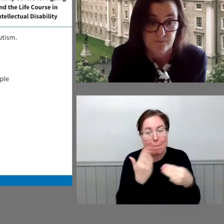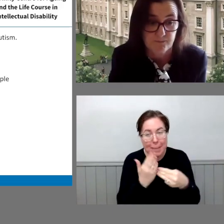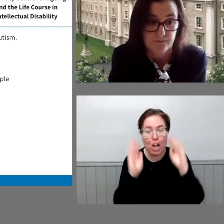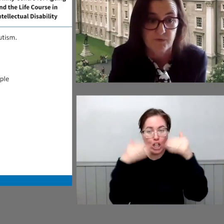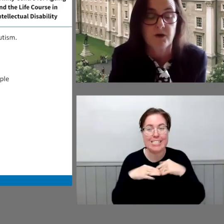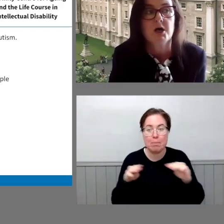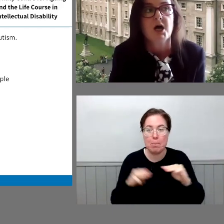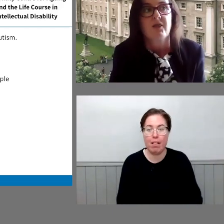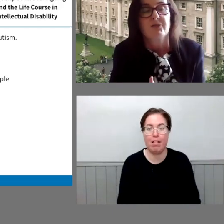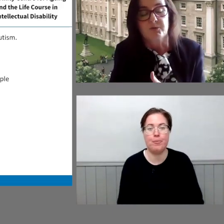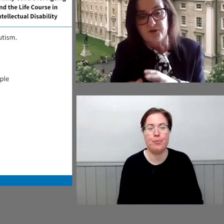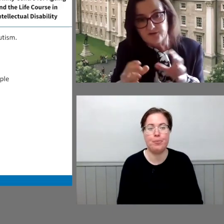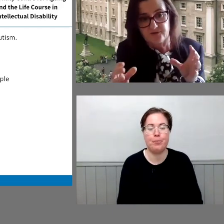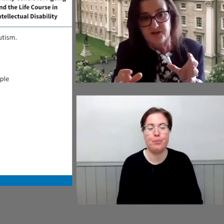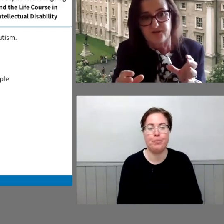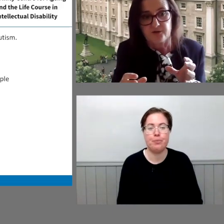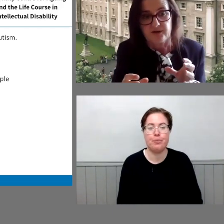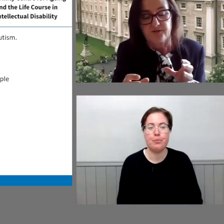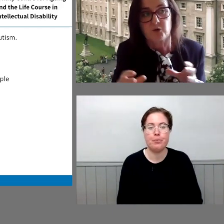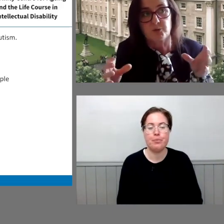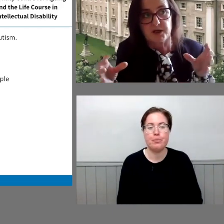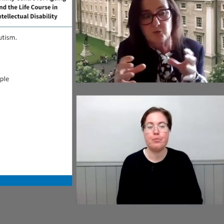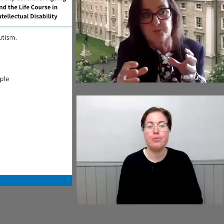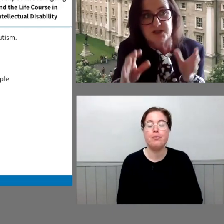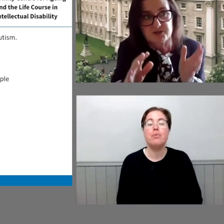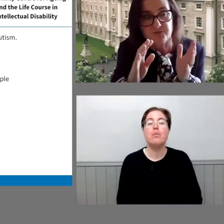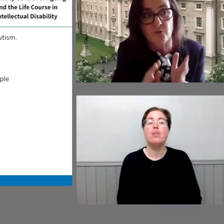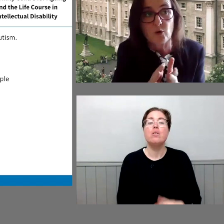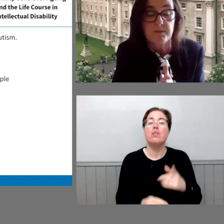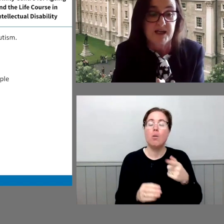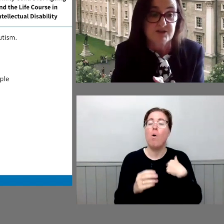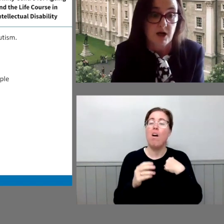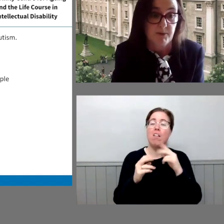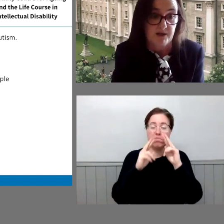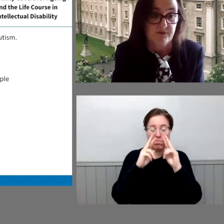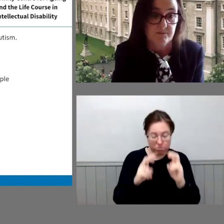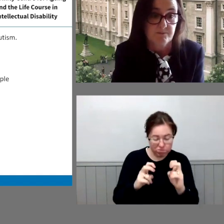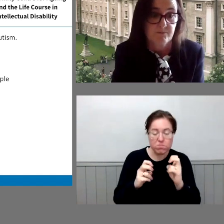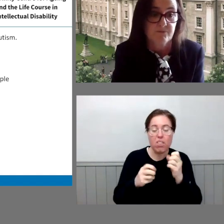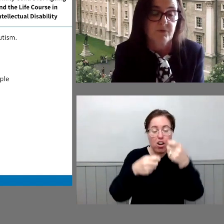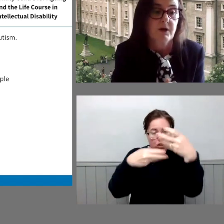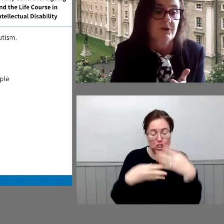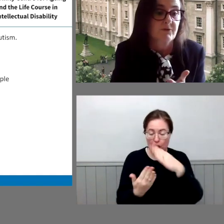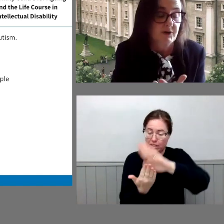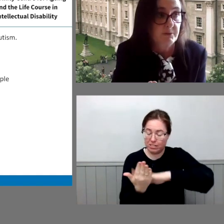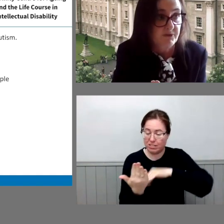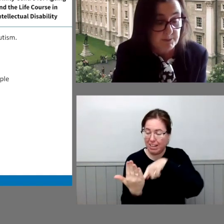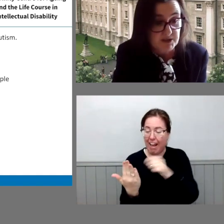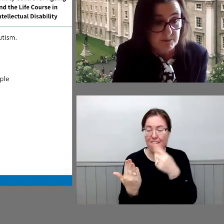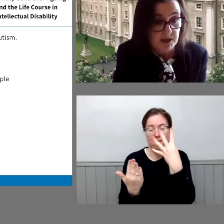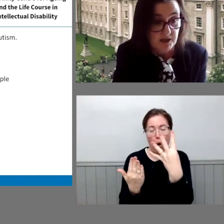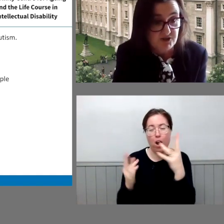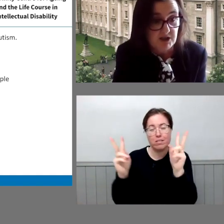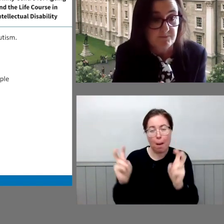people. The results of these studies could be grouped into 4 main topics. The first